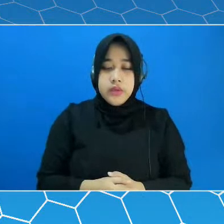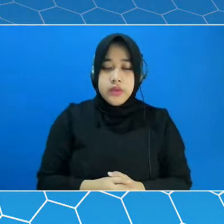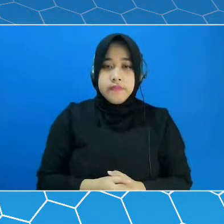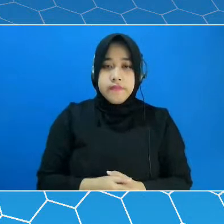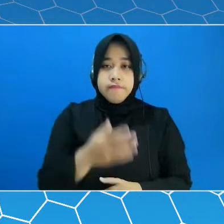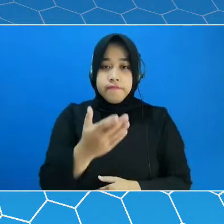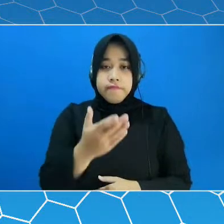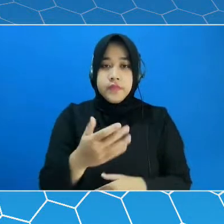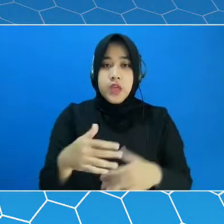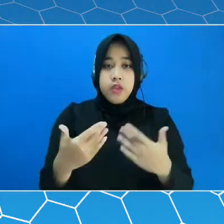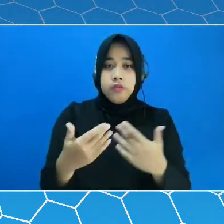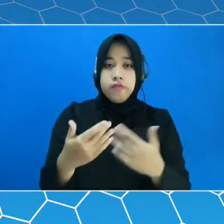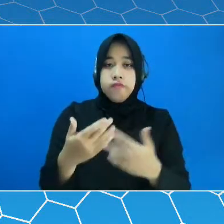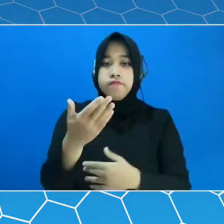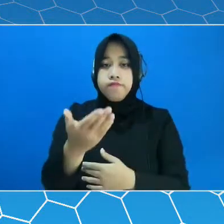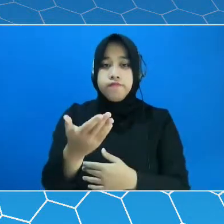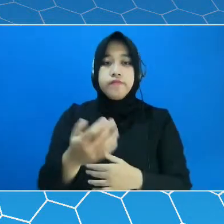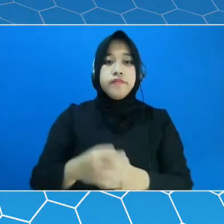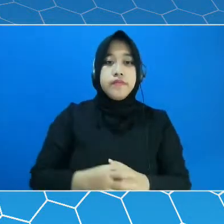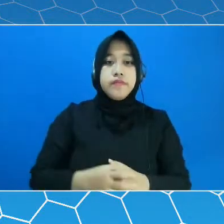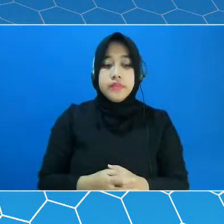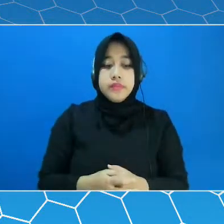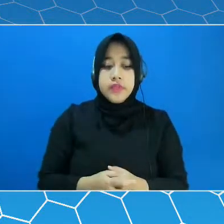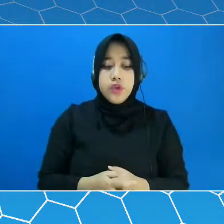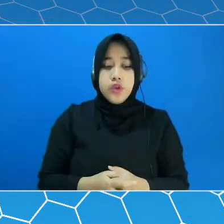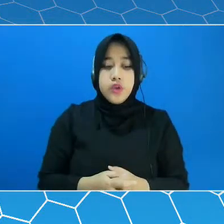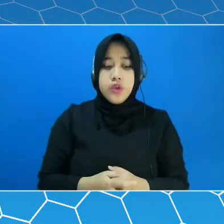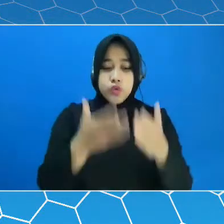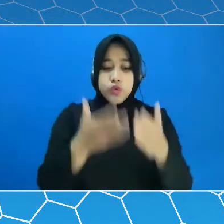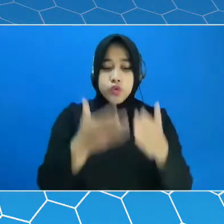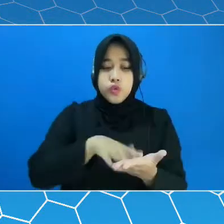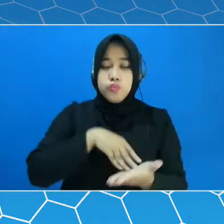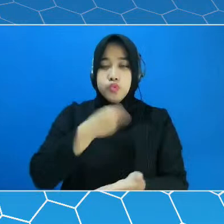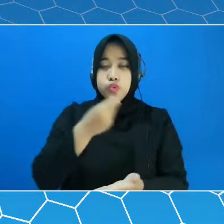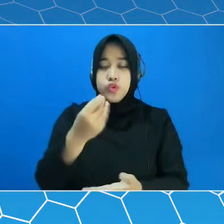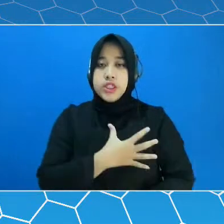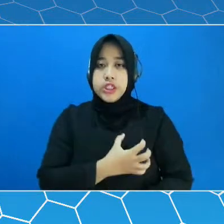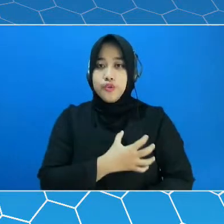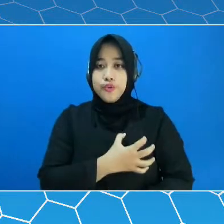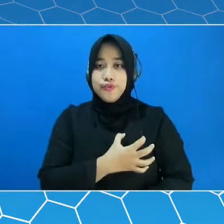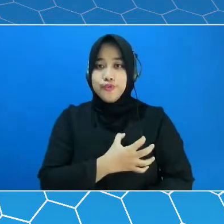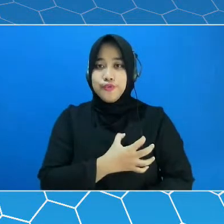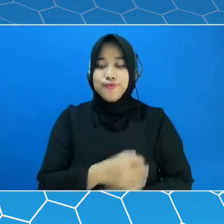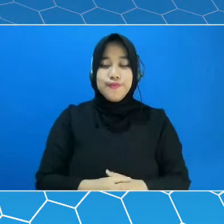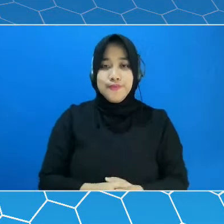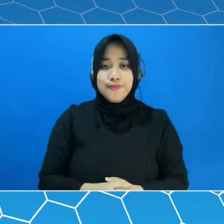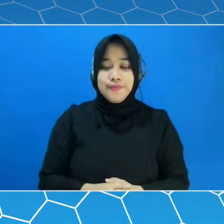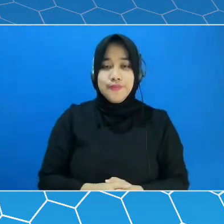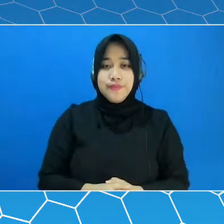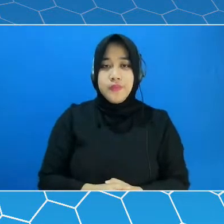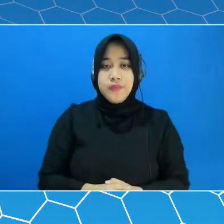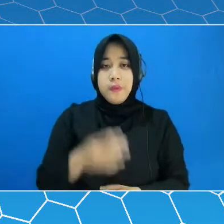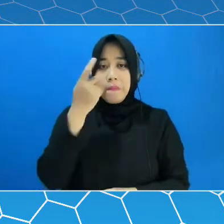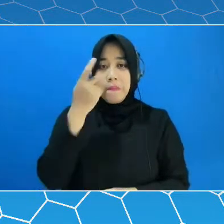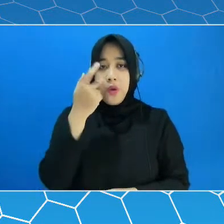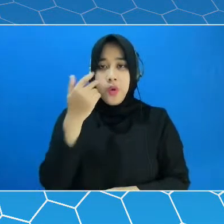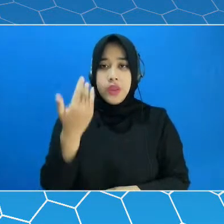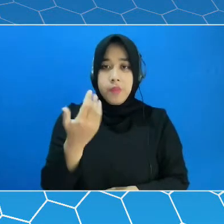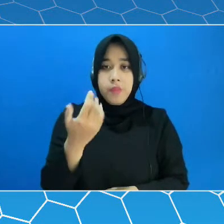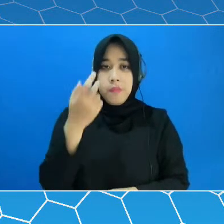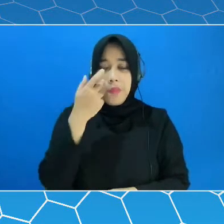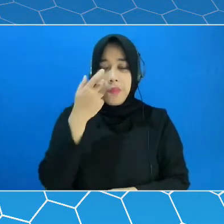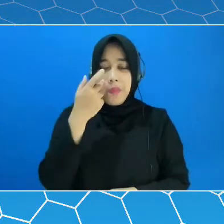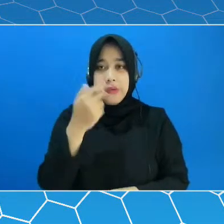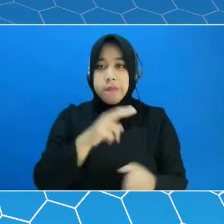be the cardiac center. So we were supposed to be looking after the cardiac surgery patients across the whole of London, which is a population